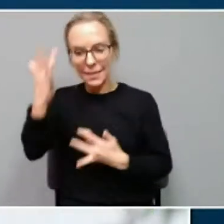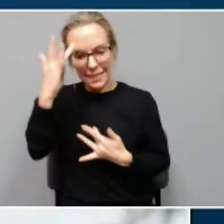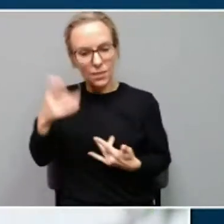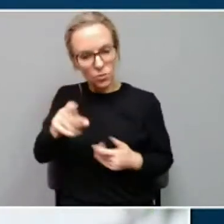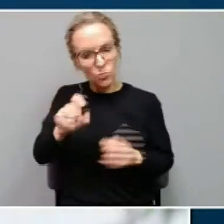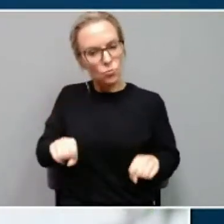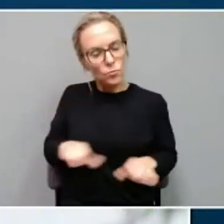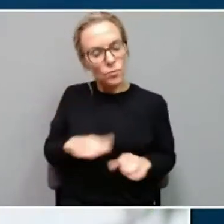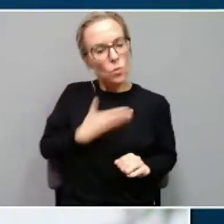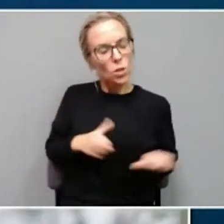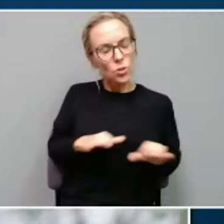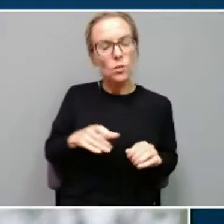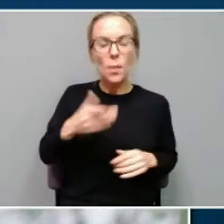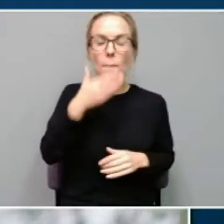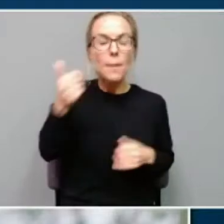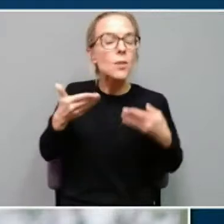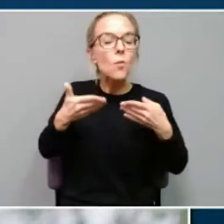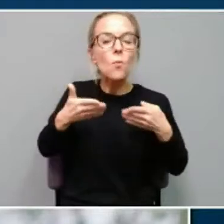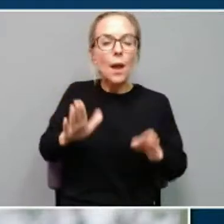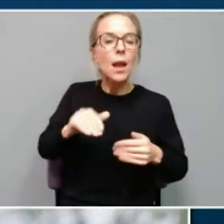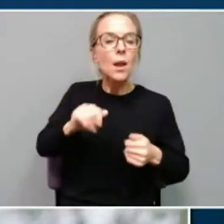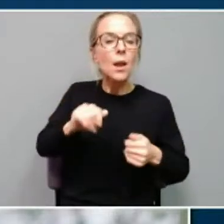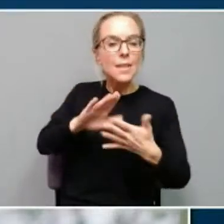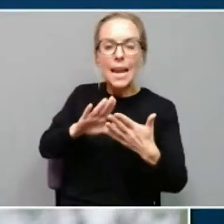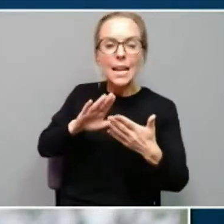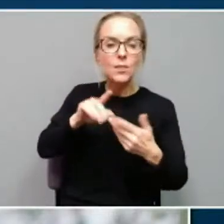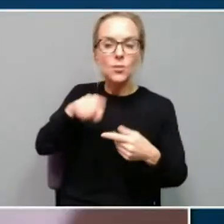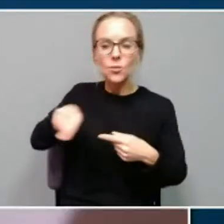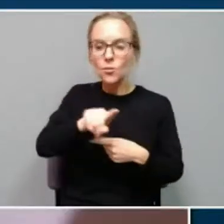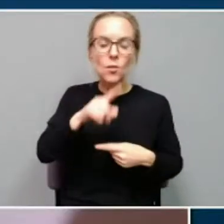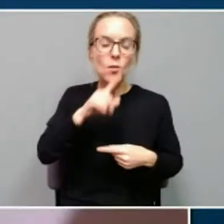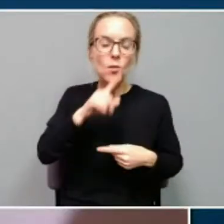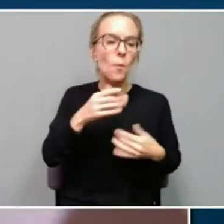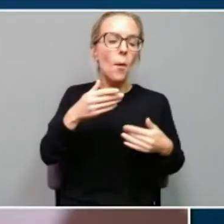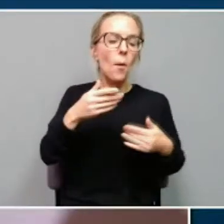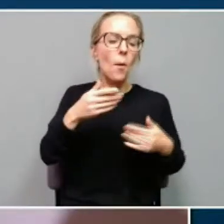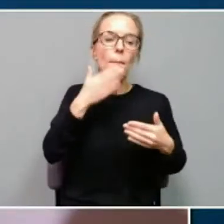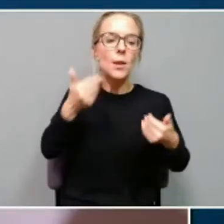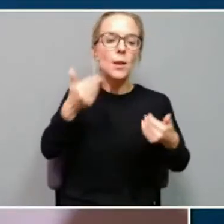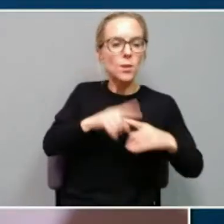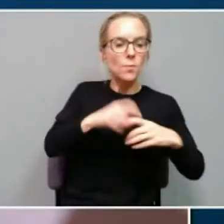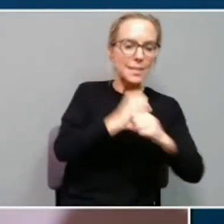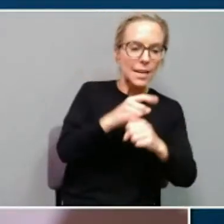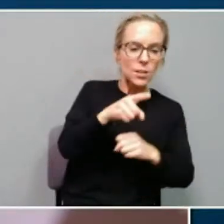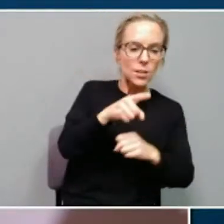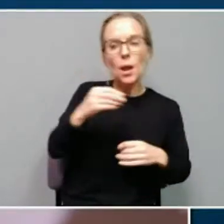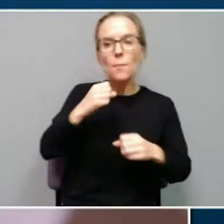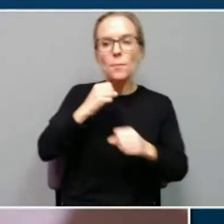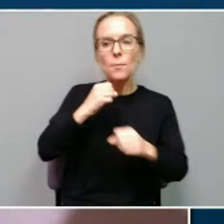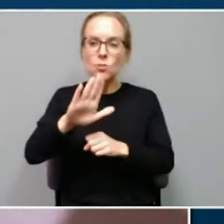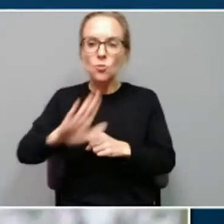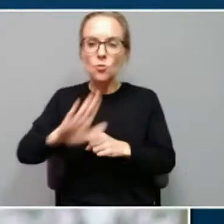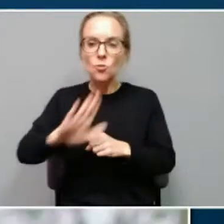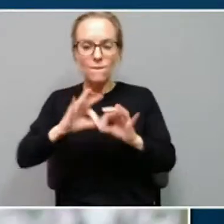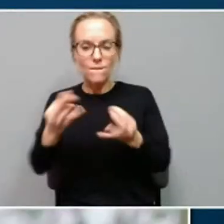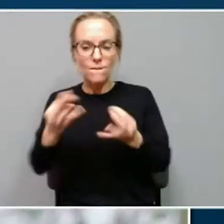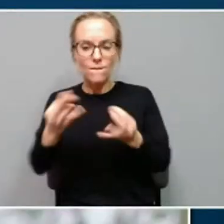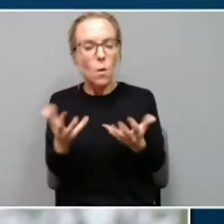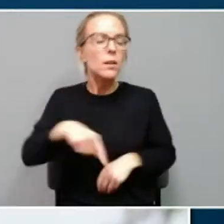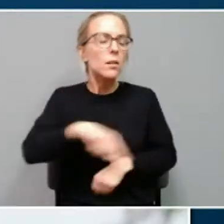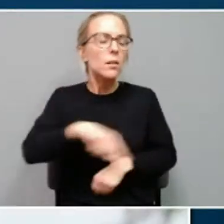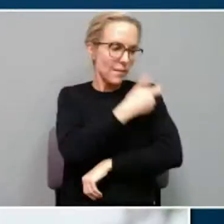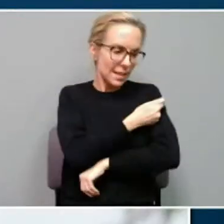way to protect you and your family. The best way to protect yourself and your family The best way to protect yourself and your family is to get vaccinated. is to